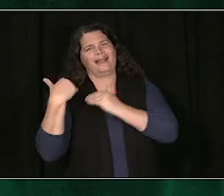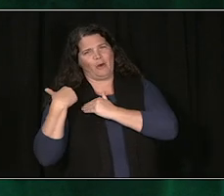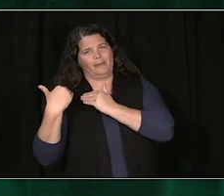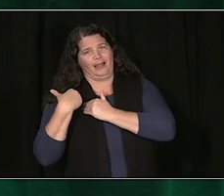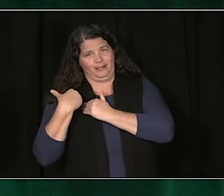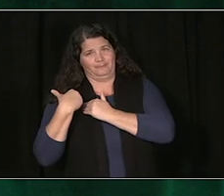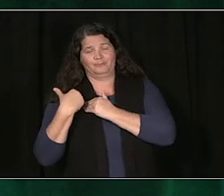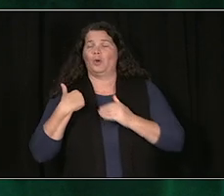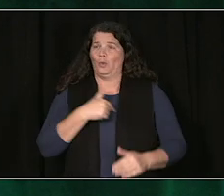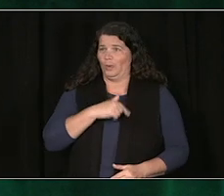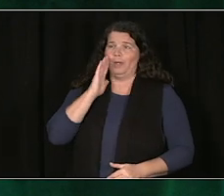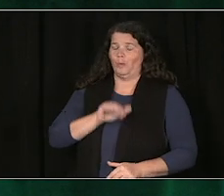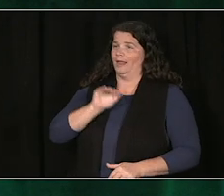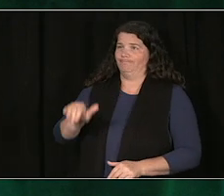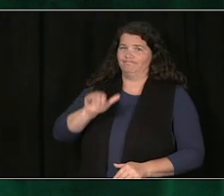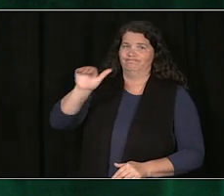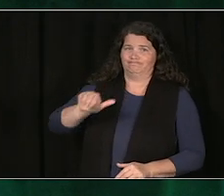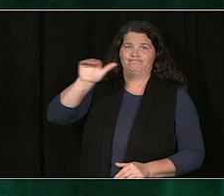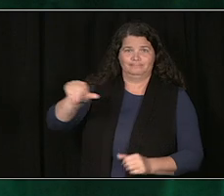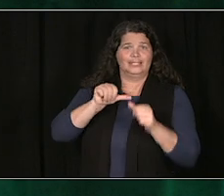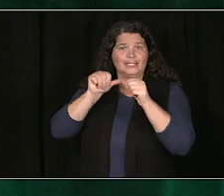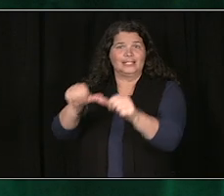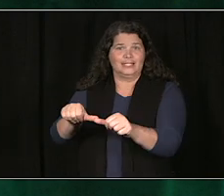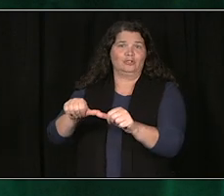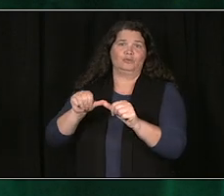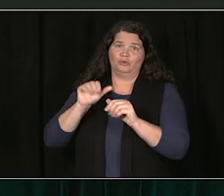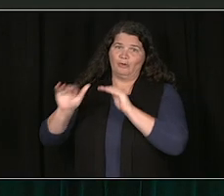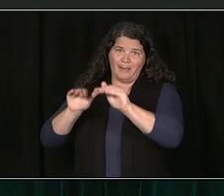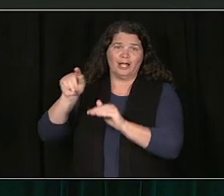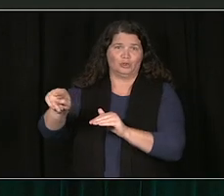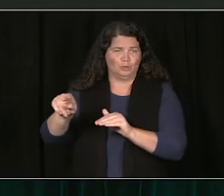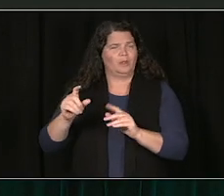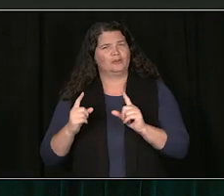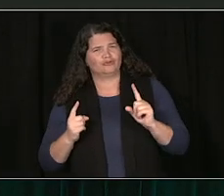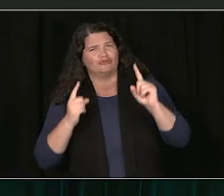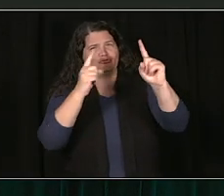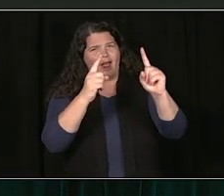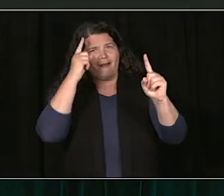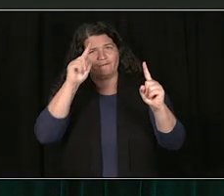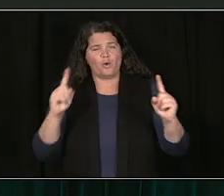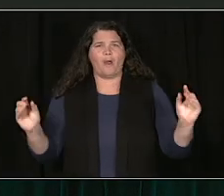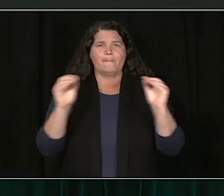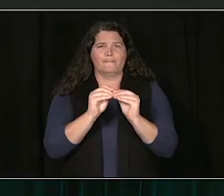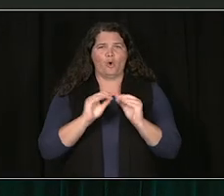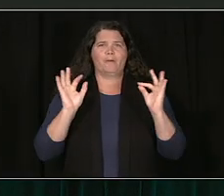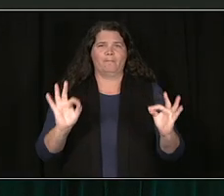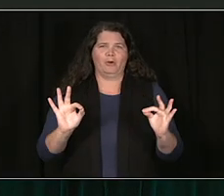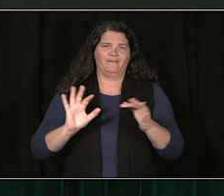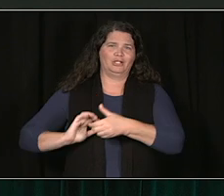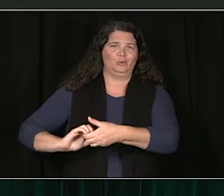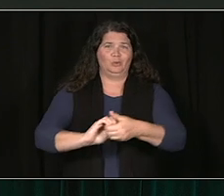here to remind you that we are always striving for a more perfect union. And that includes making sure that no one feels that they